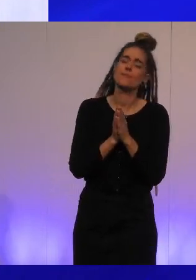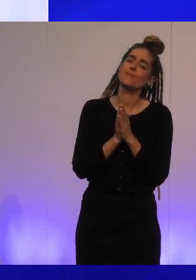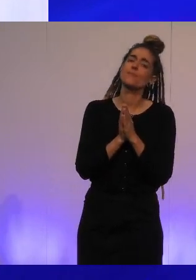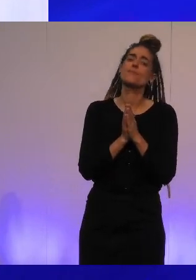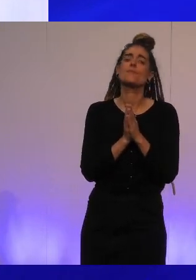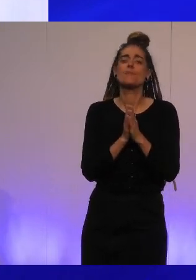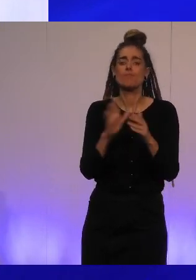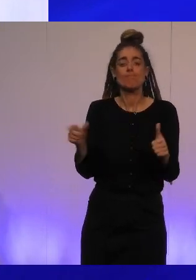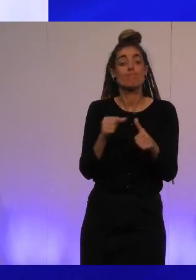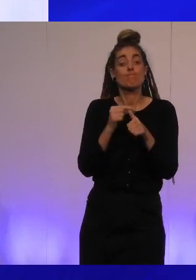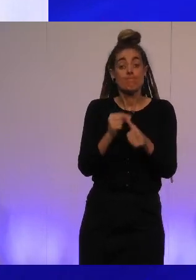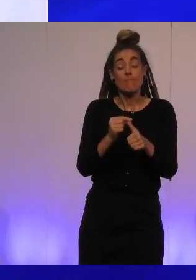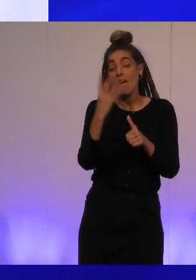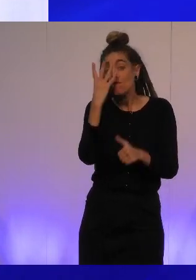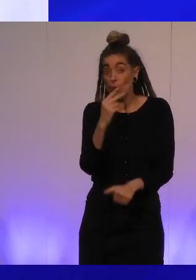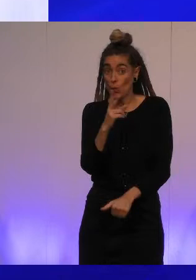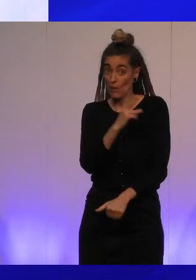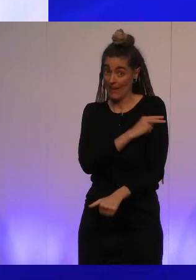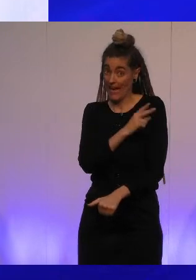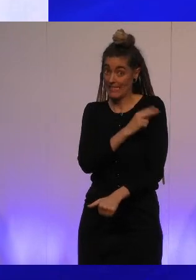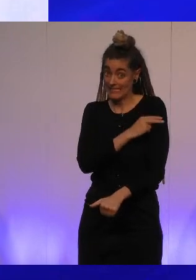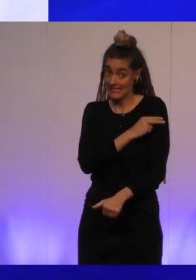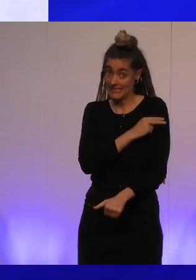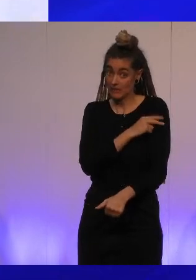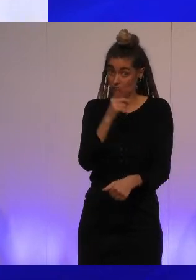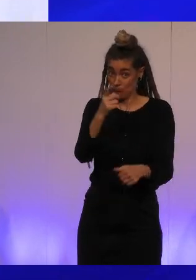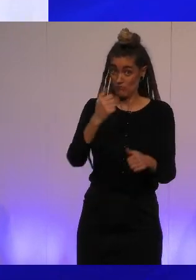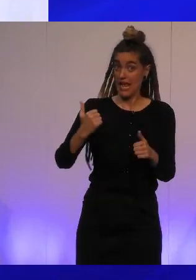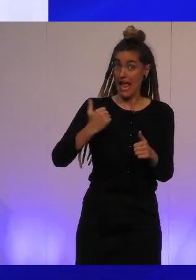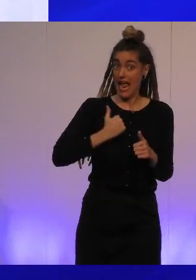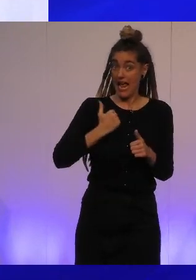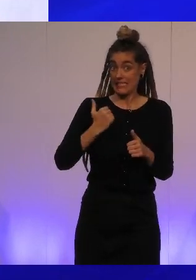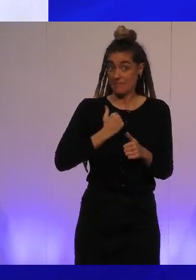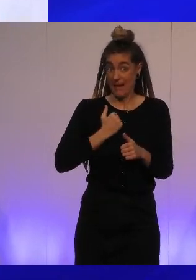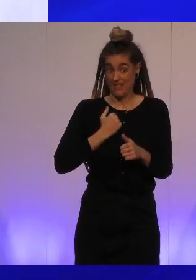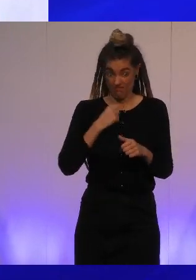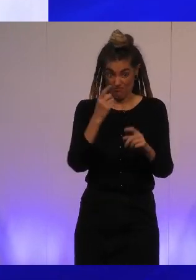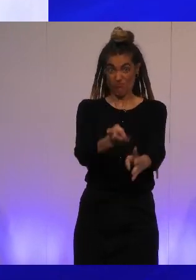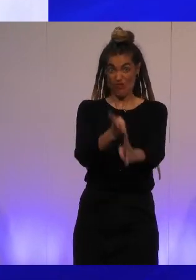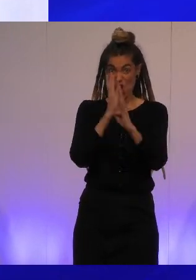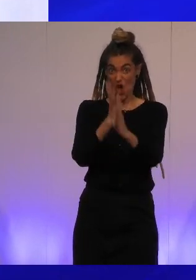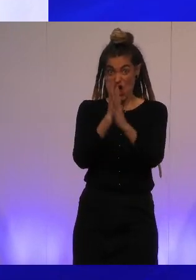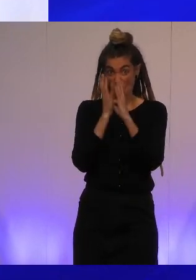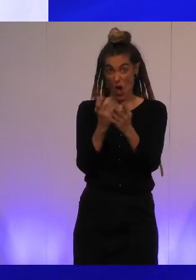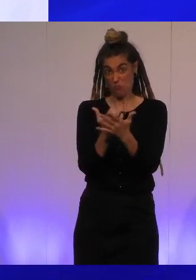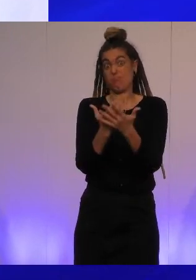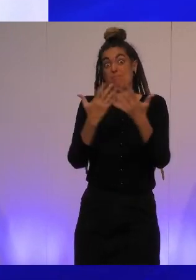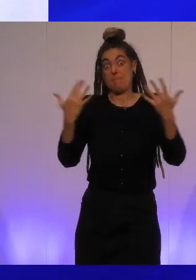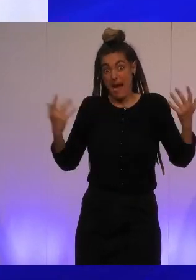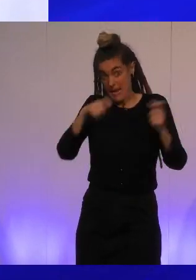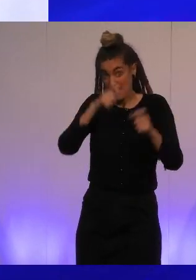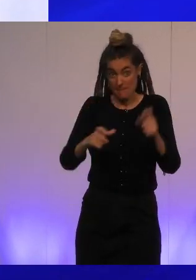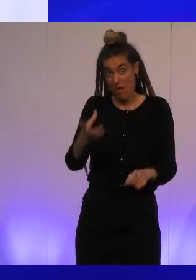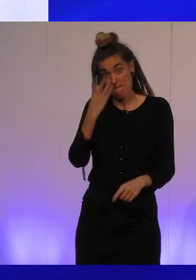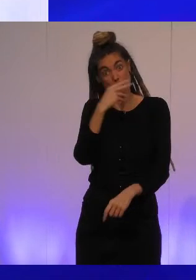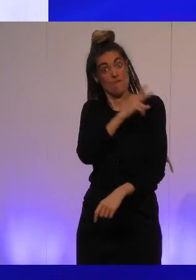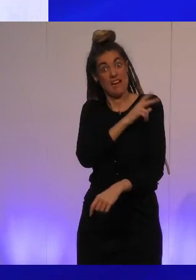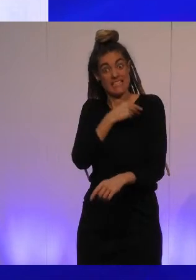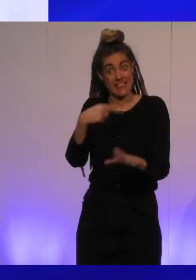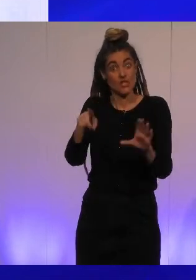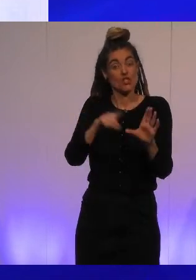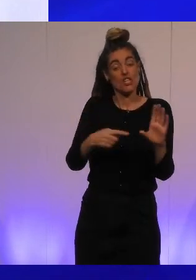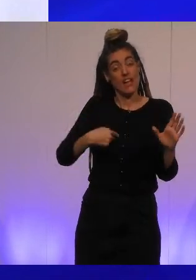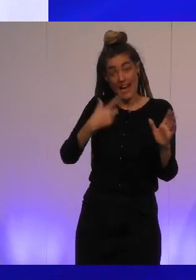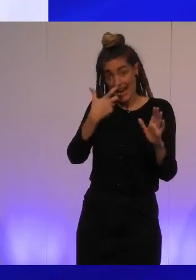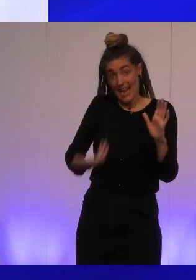One about the flu vaccine. Are you expecting the flu vaccine uptake to be higher this year? And if I can add a little supplementary on that